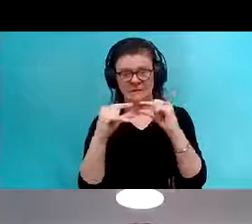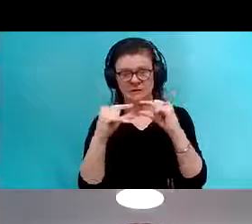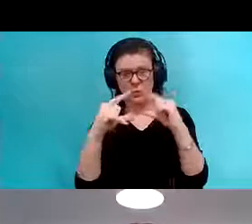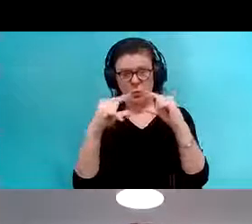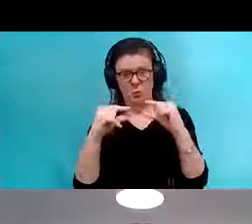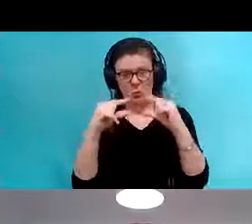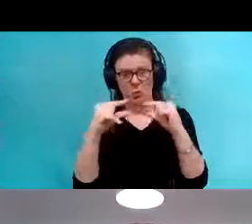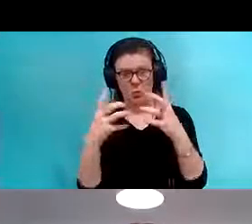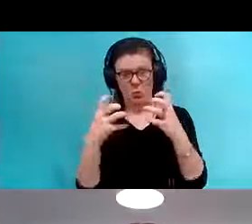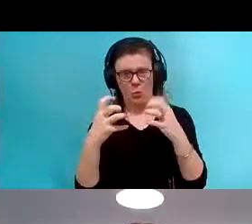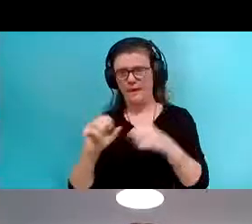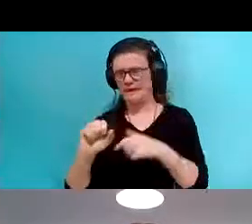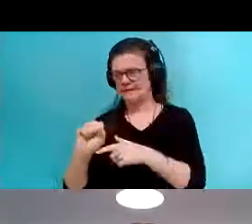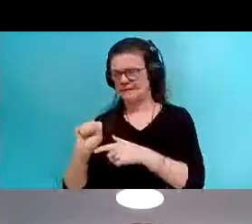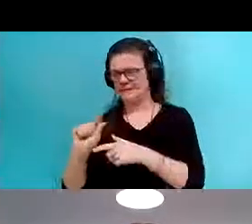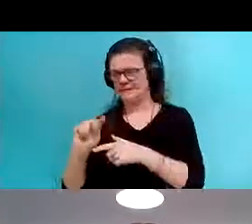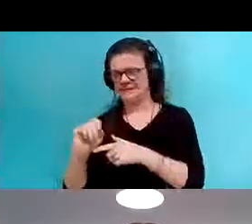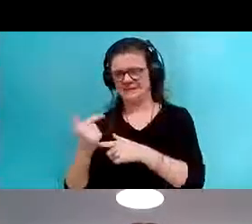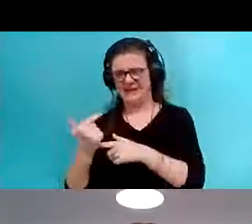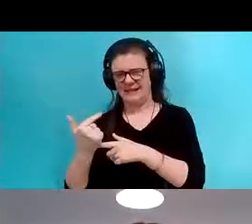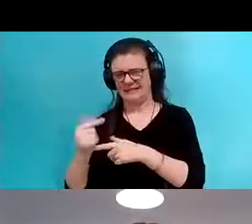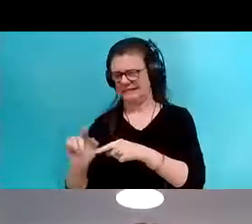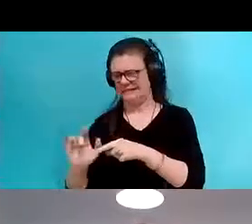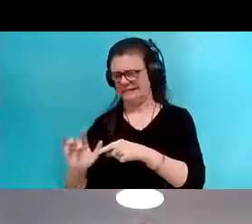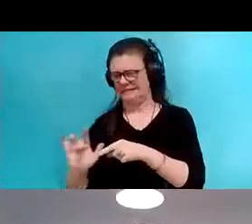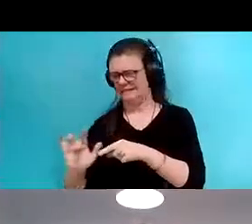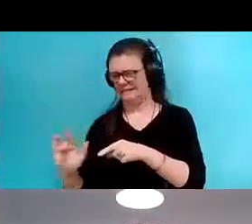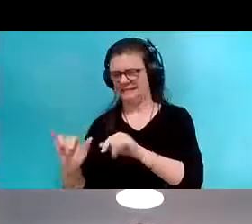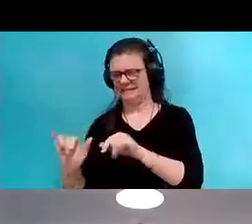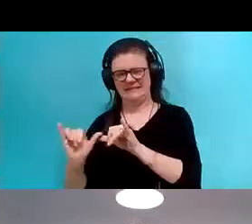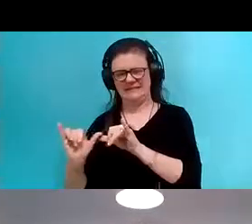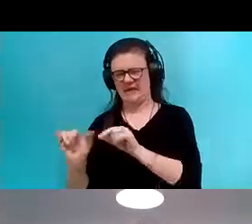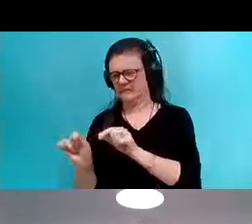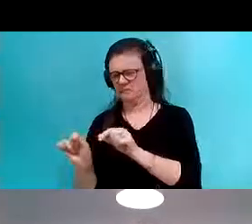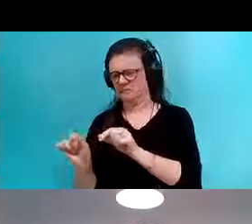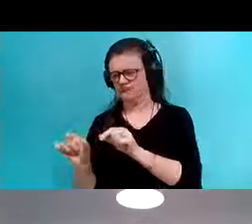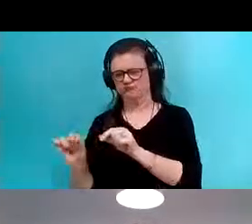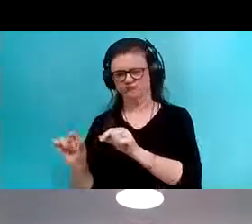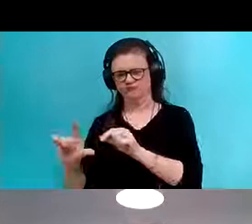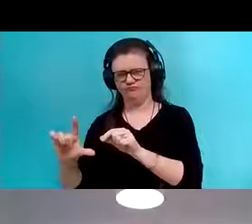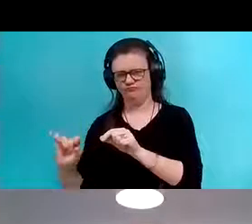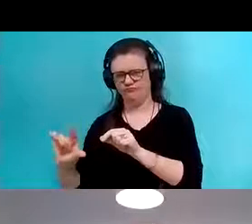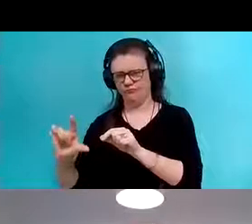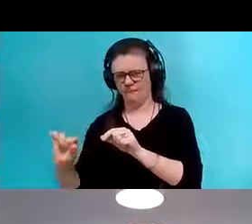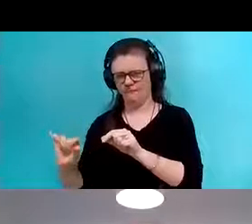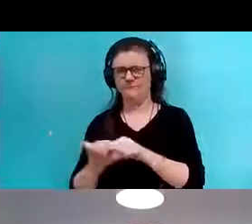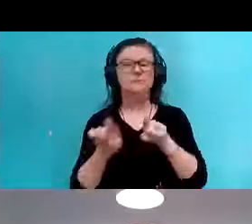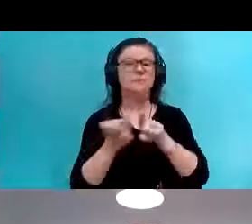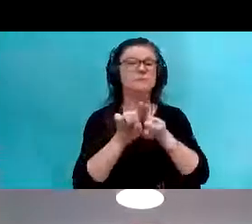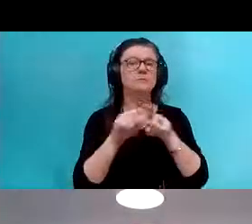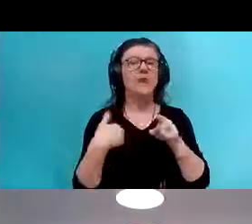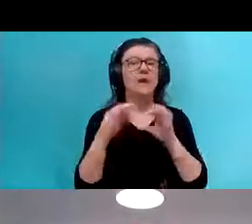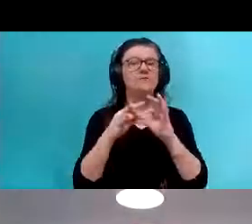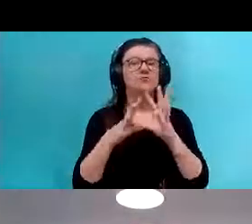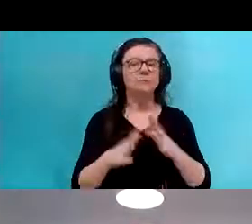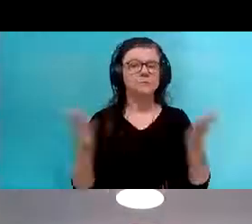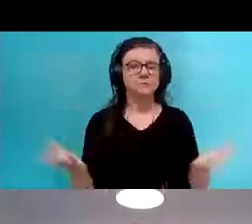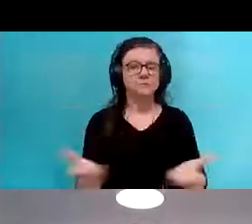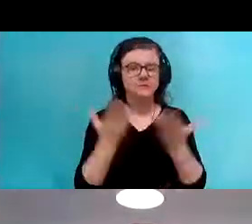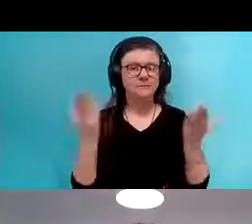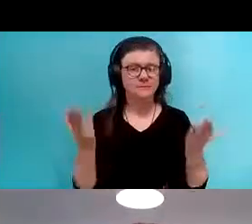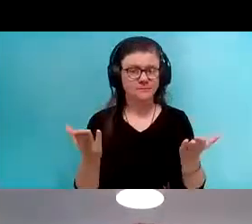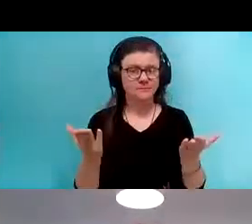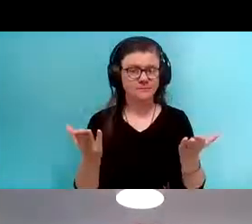Settings, move the slider to adjust the caption size. We also have a sign interpreter with us today available during